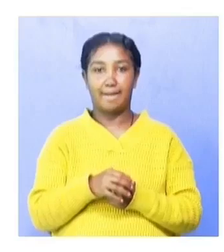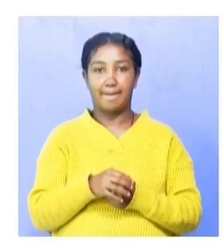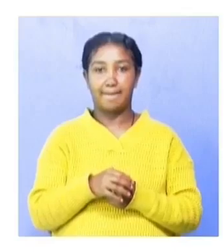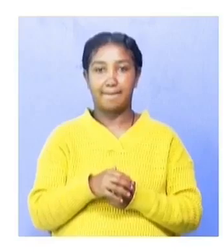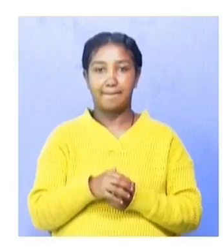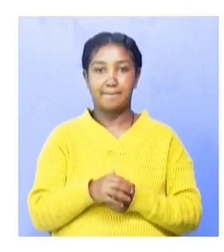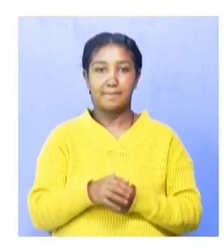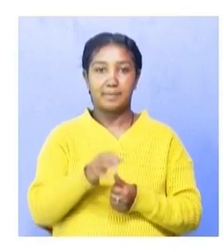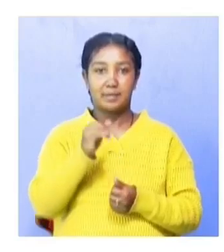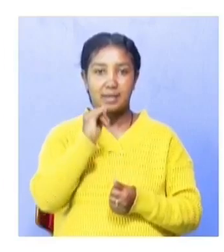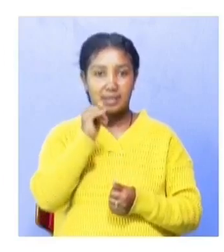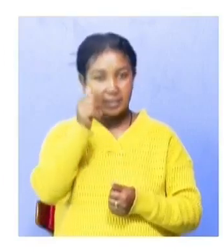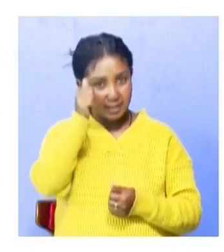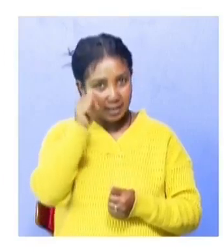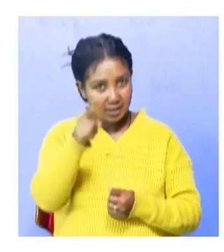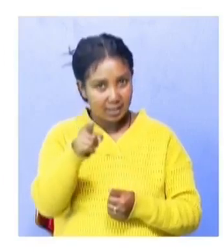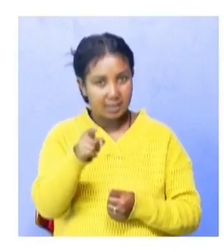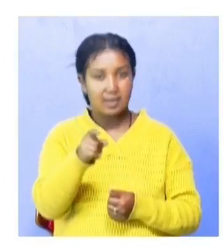he,